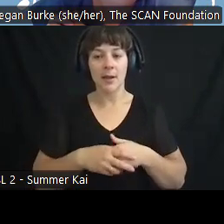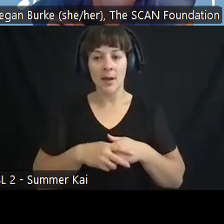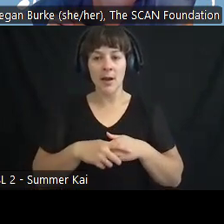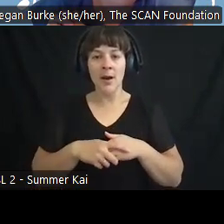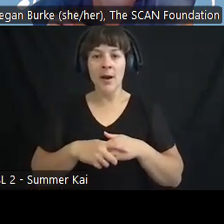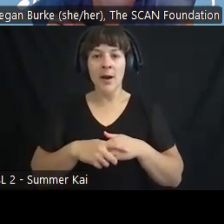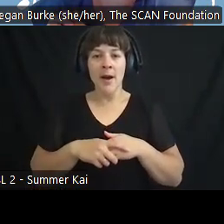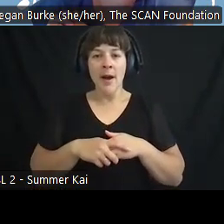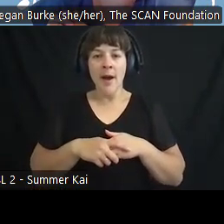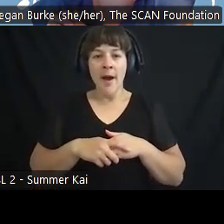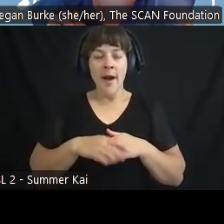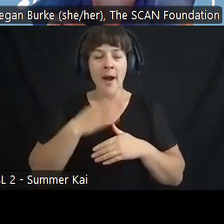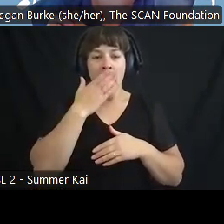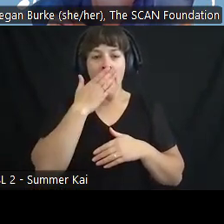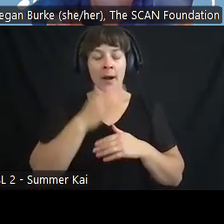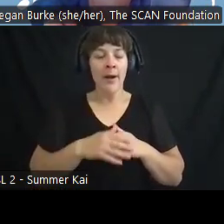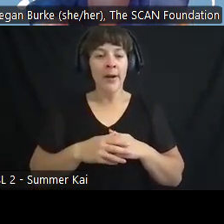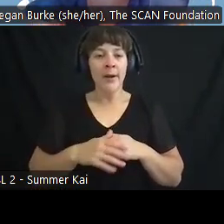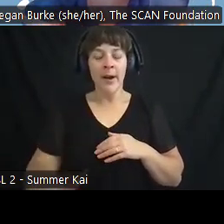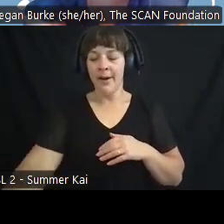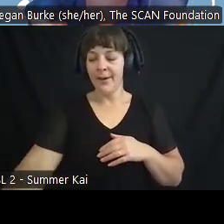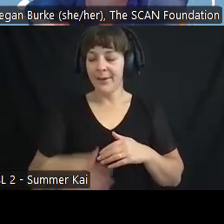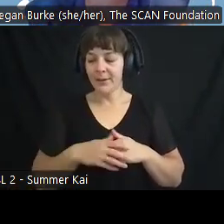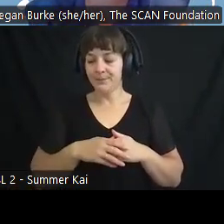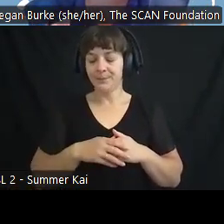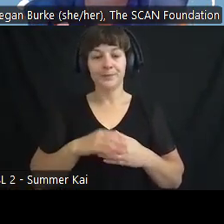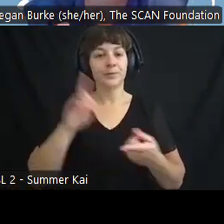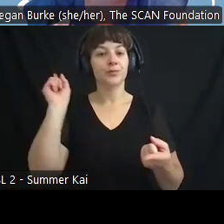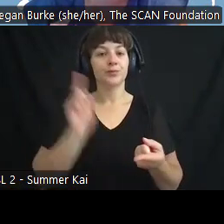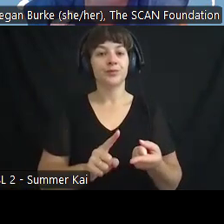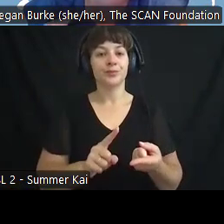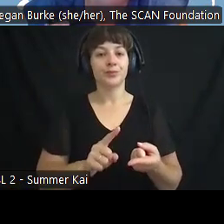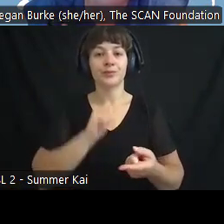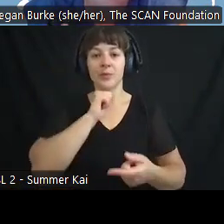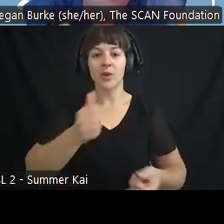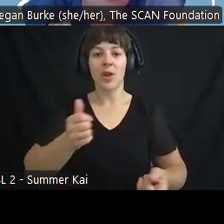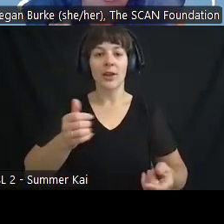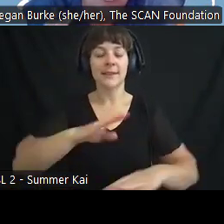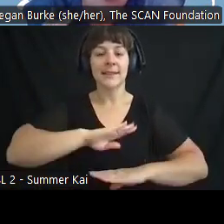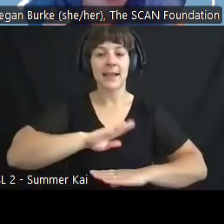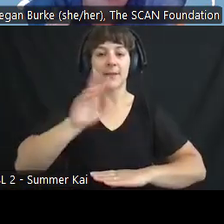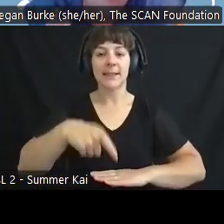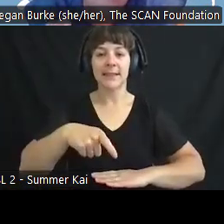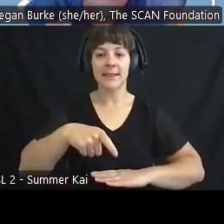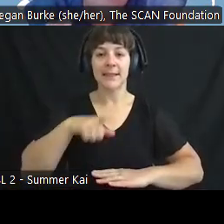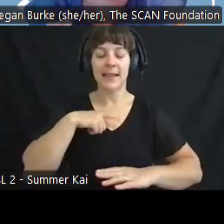we can change to, yes, the reduction in unmet needs and network adequacy.